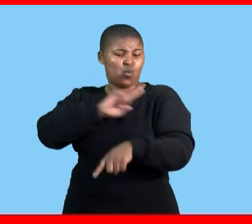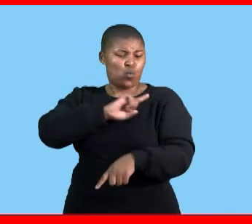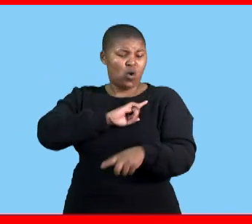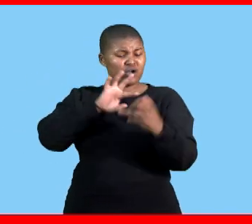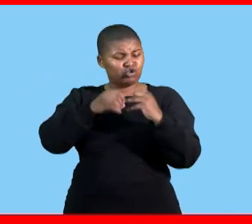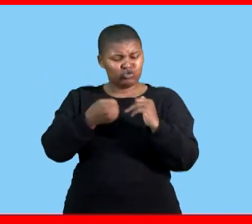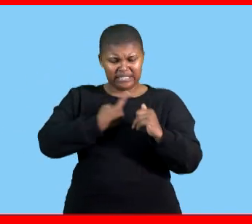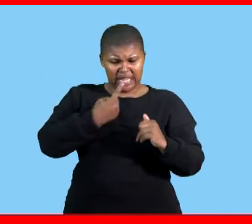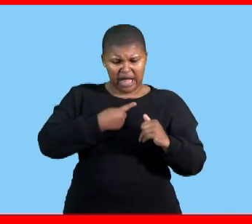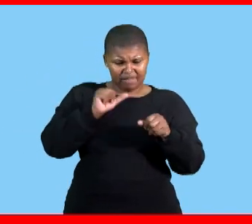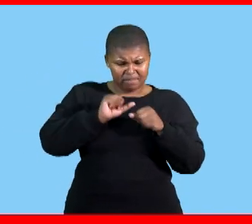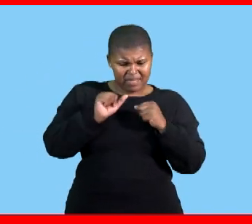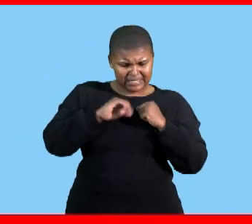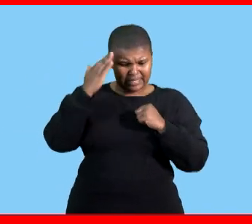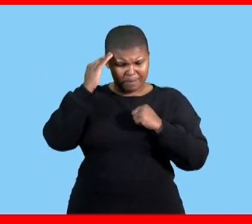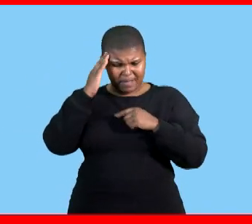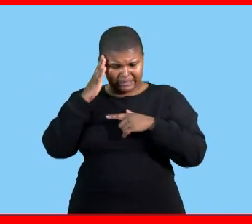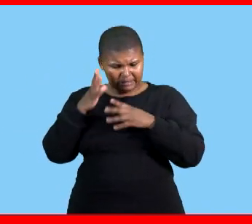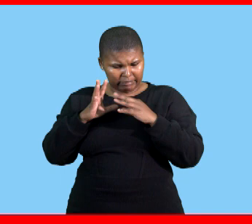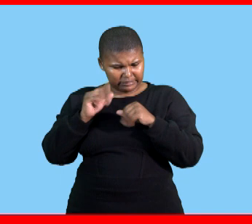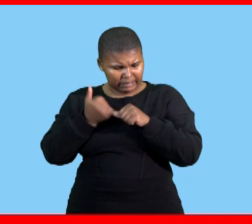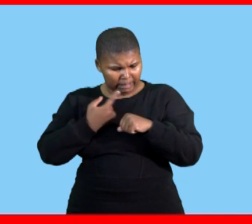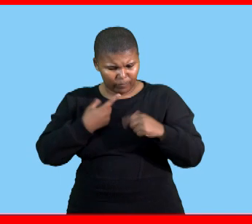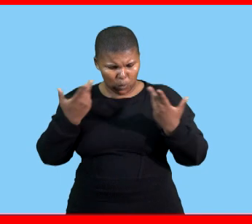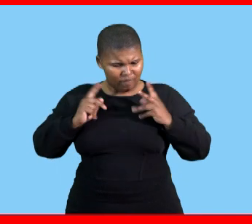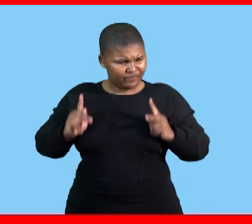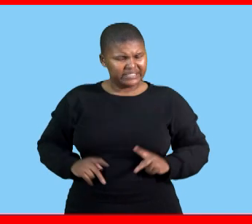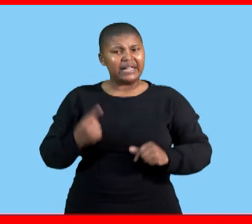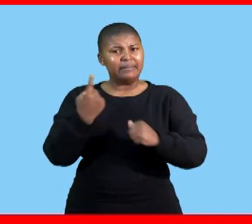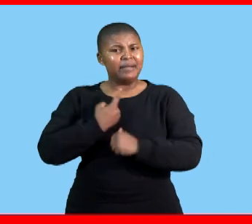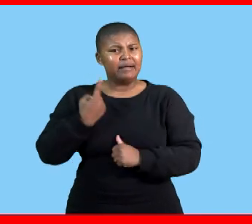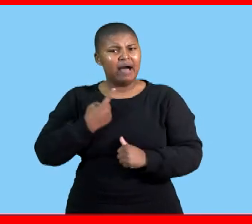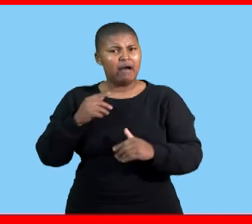do to better my mental or physical well-being.